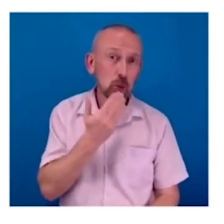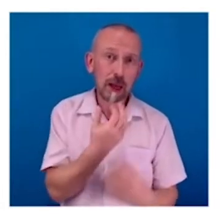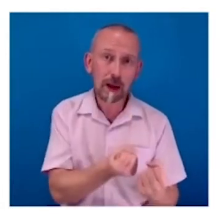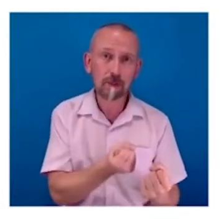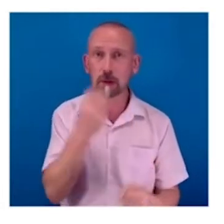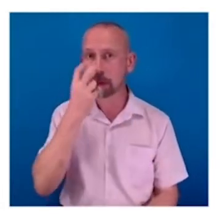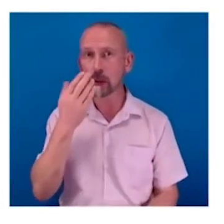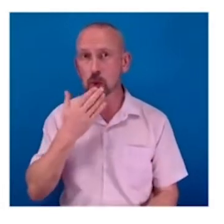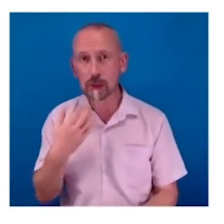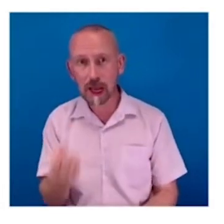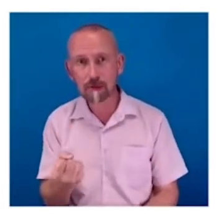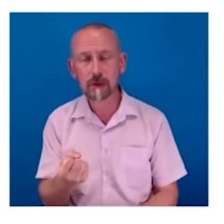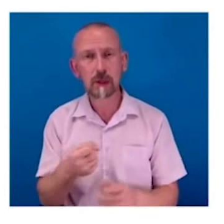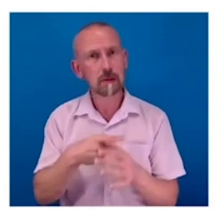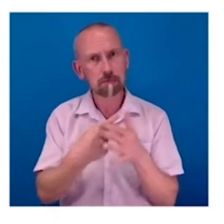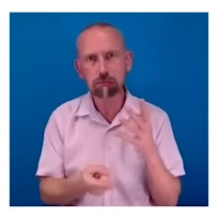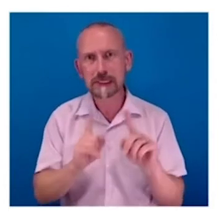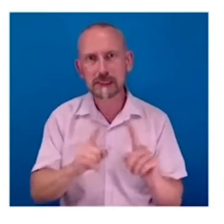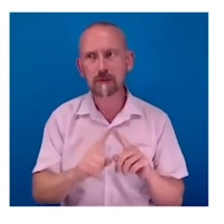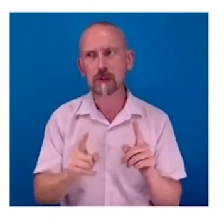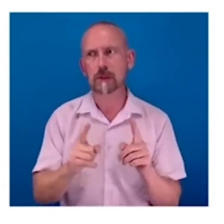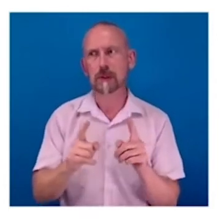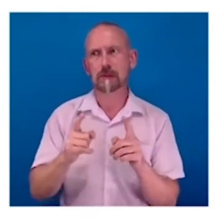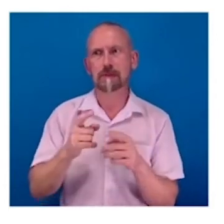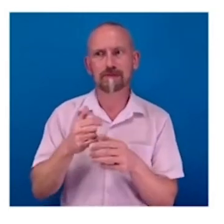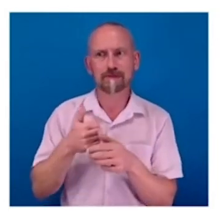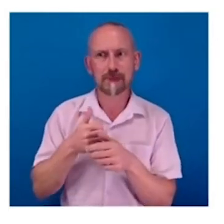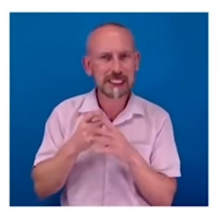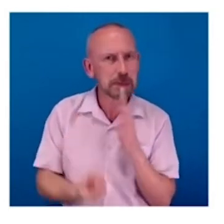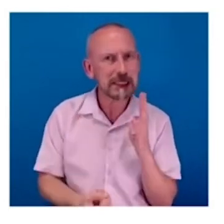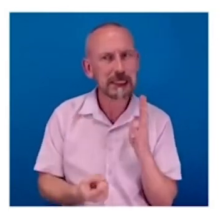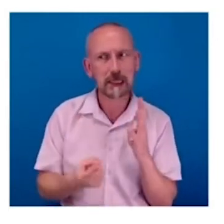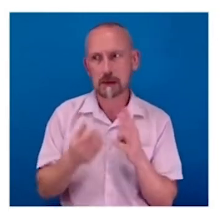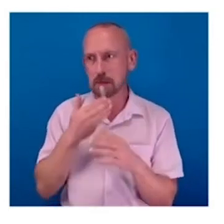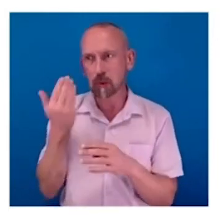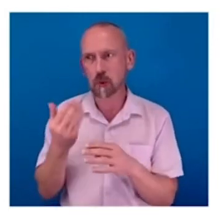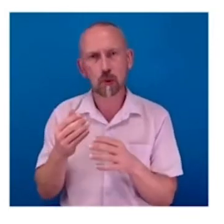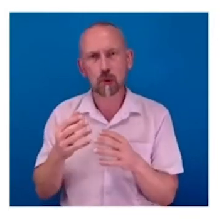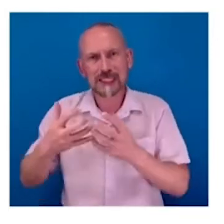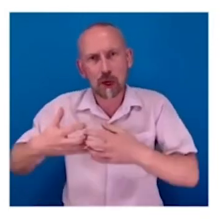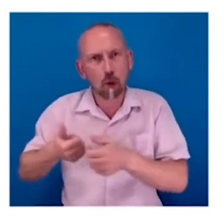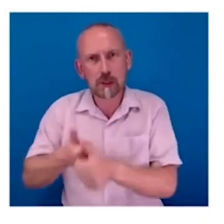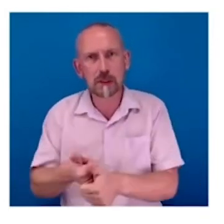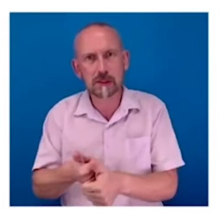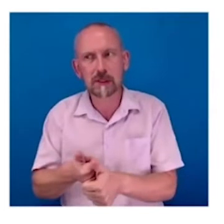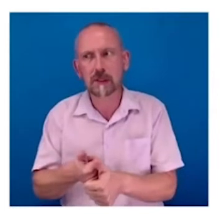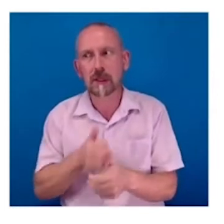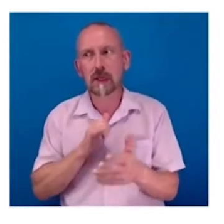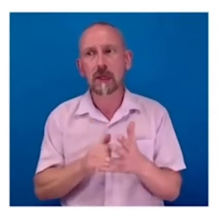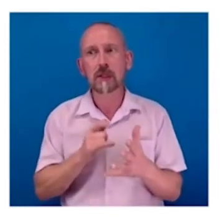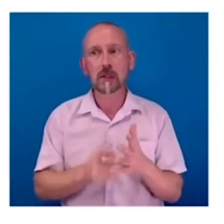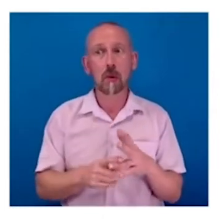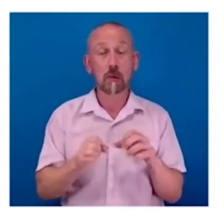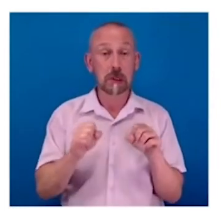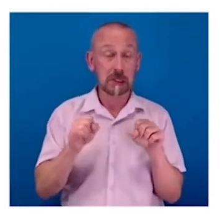there's zero technology. Yet right now, all learning is taking place online. So you find that students with disabilities are still being